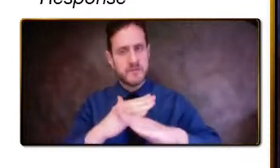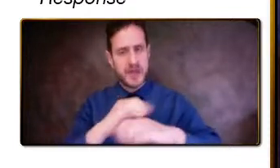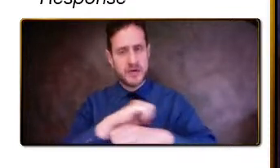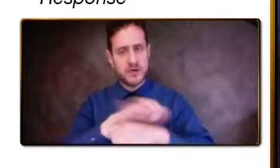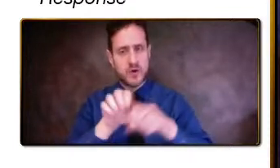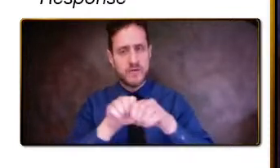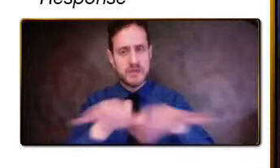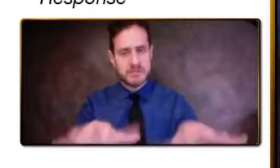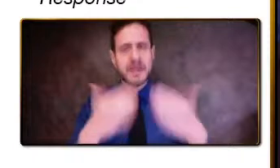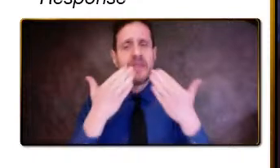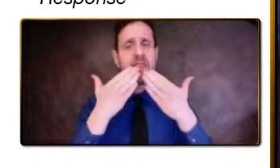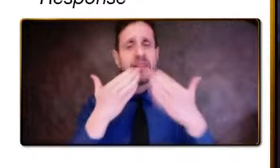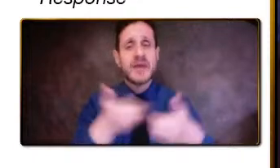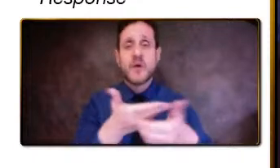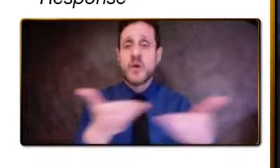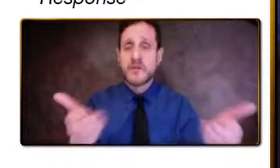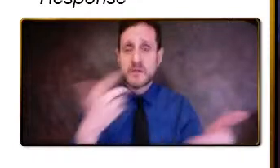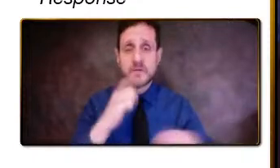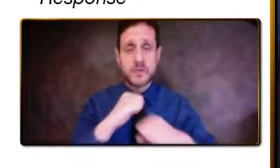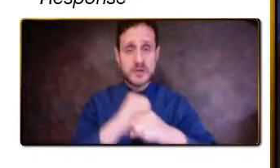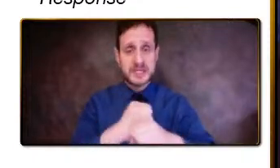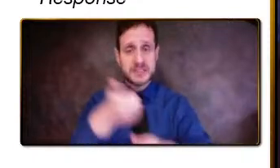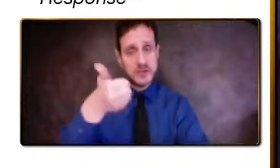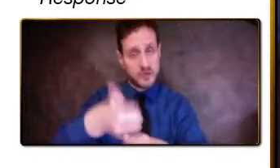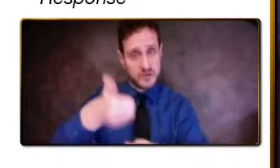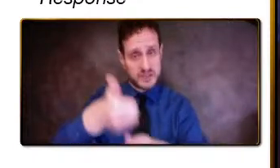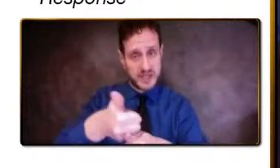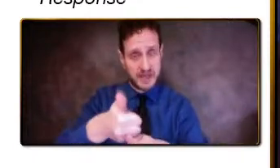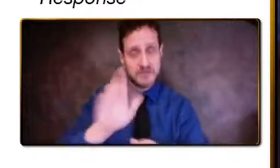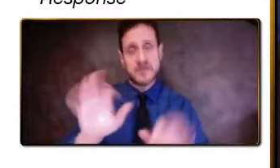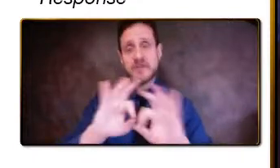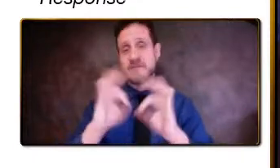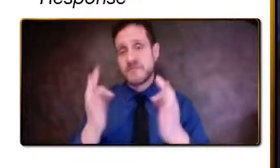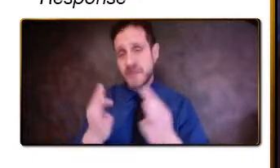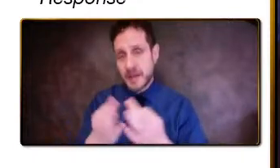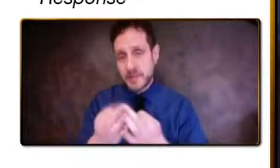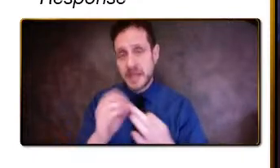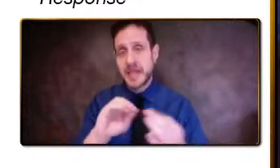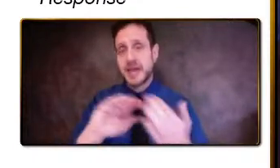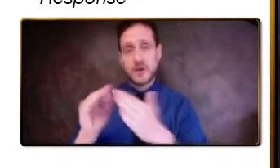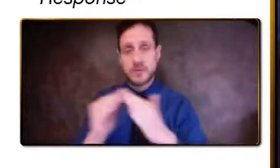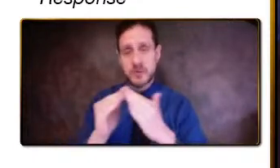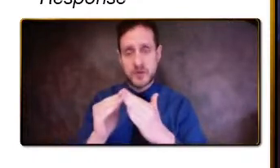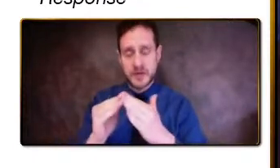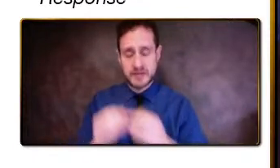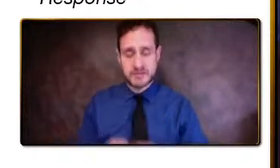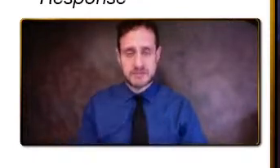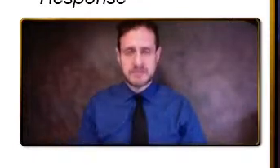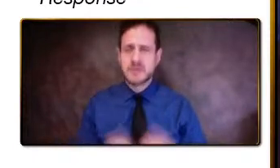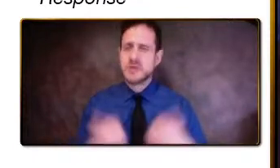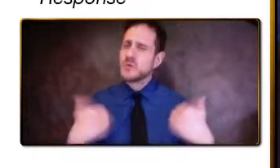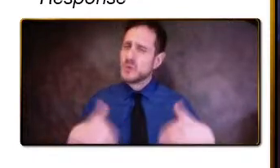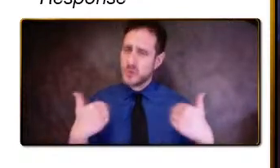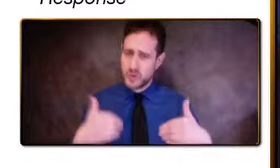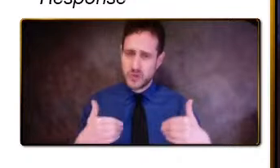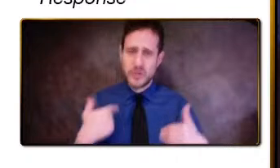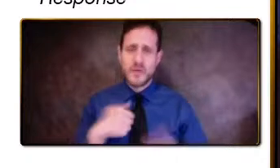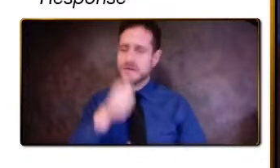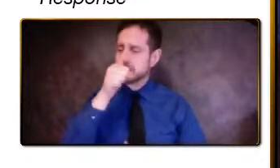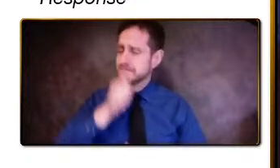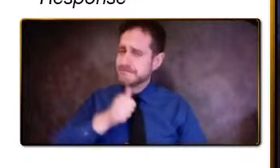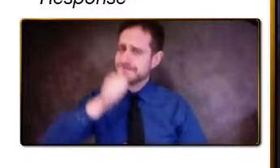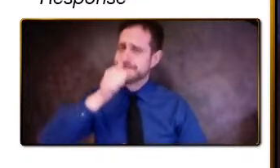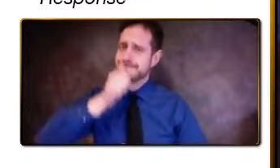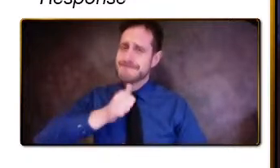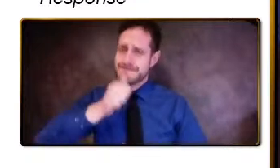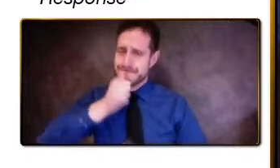to protect themselves, their families, and their communities. It involves painful sacrifice, but